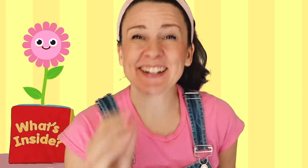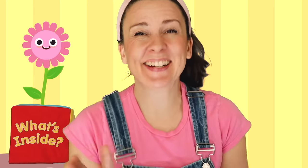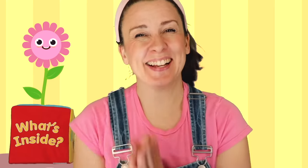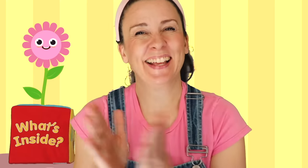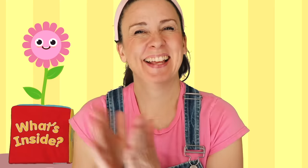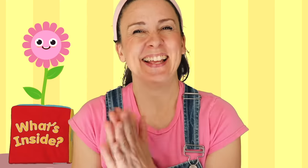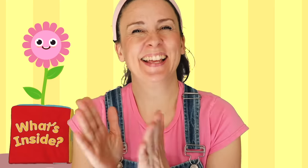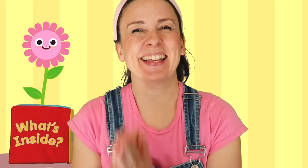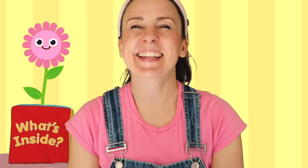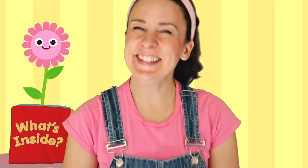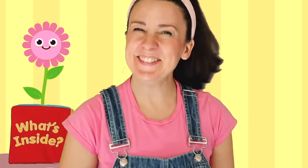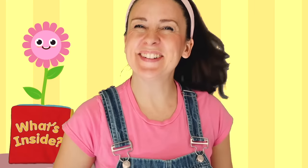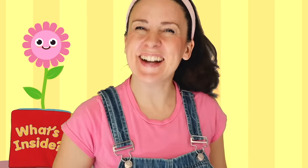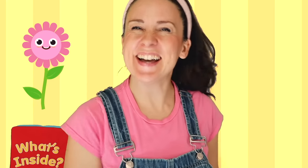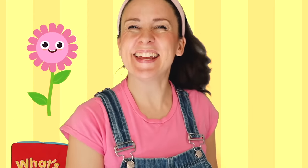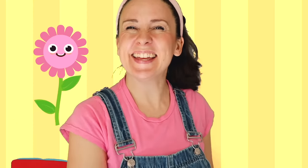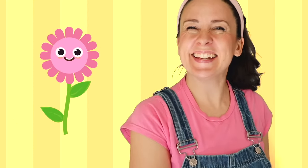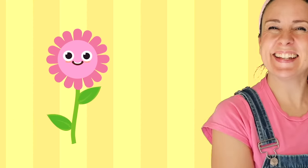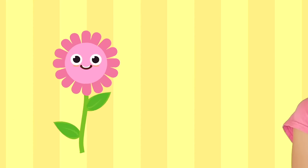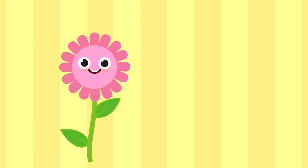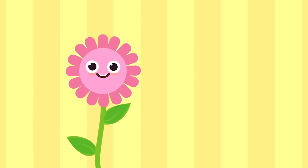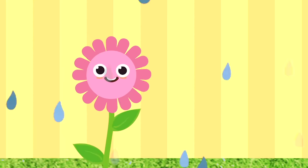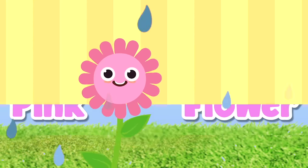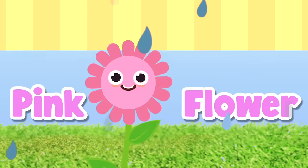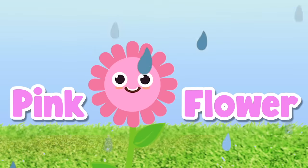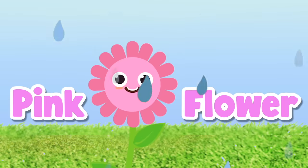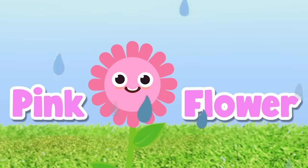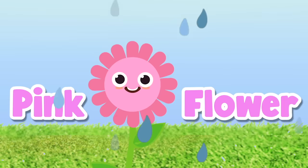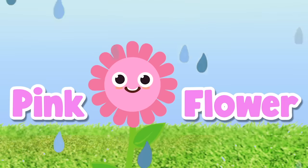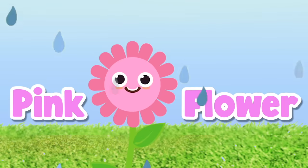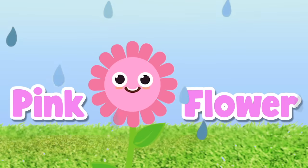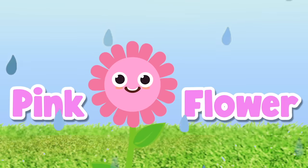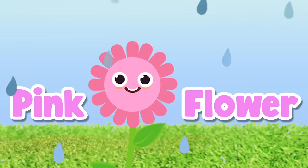flower. You got it.